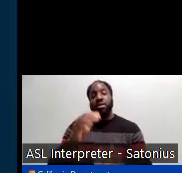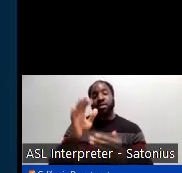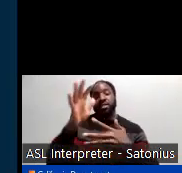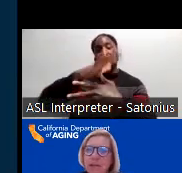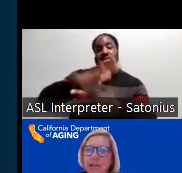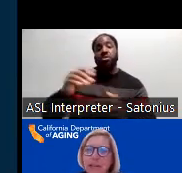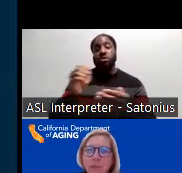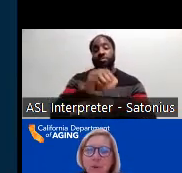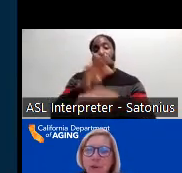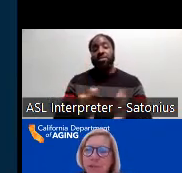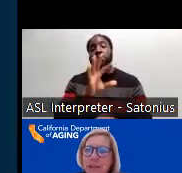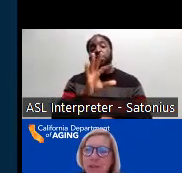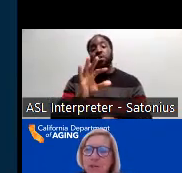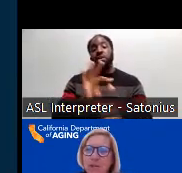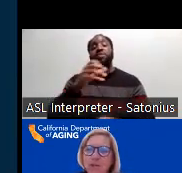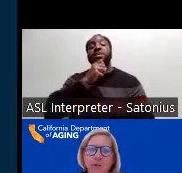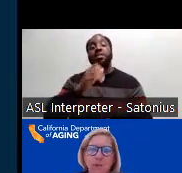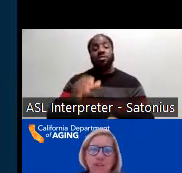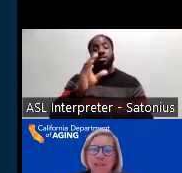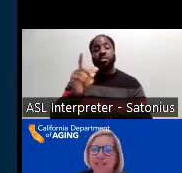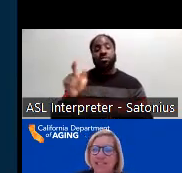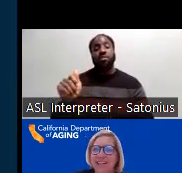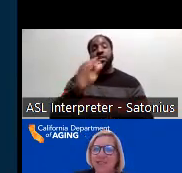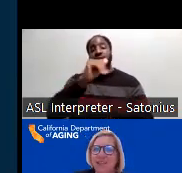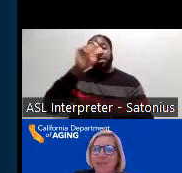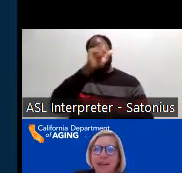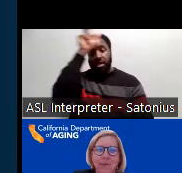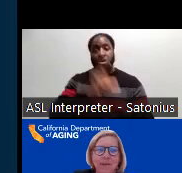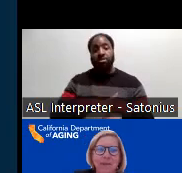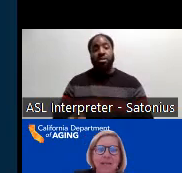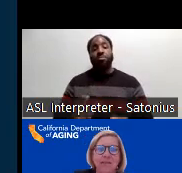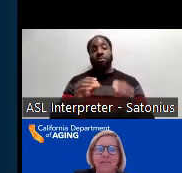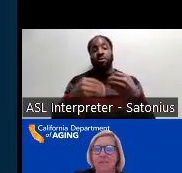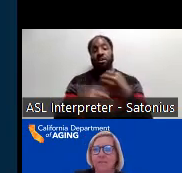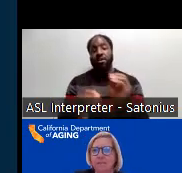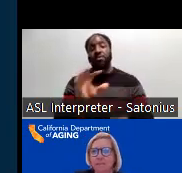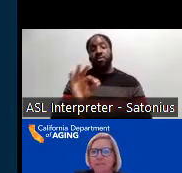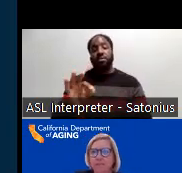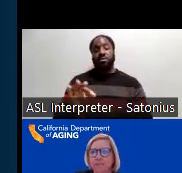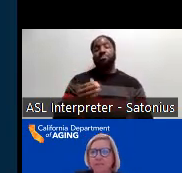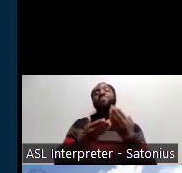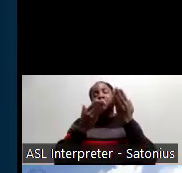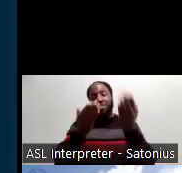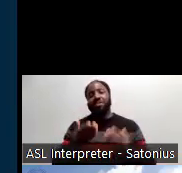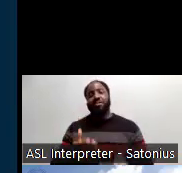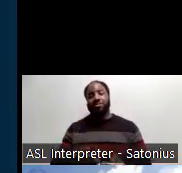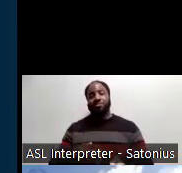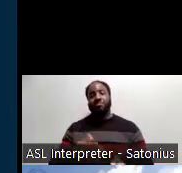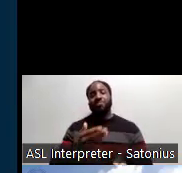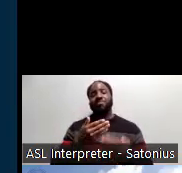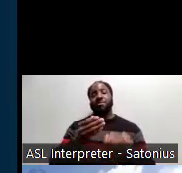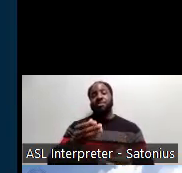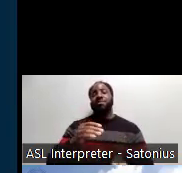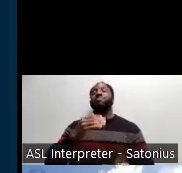Gavin Newsom. Kim, welcome, and thank you so much for joining us today for the Impact Committee meeting. Thank you so much,